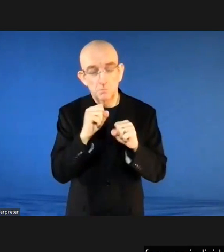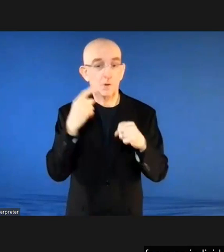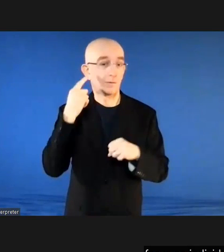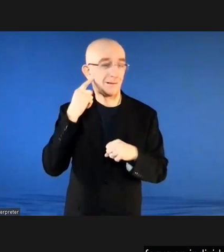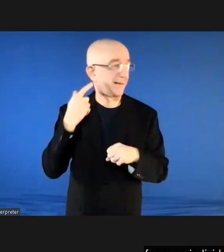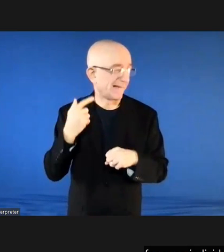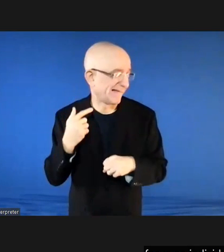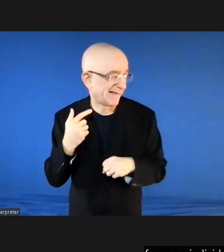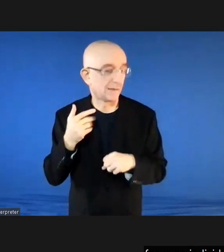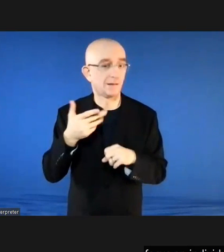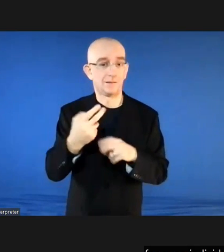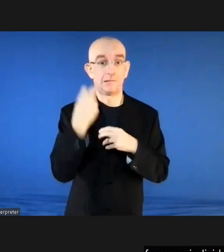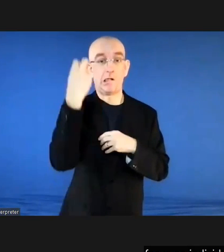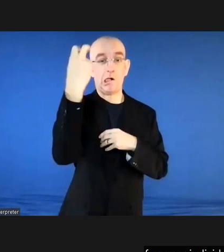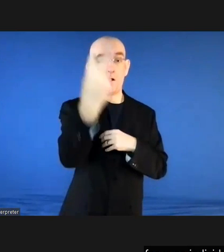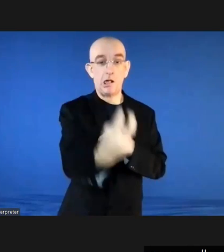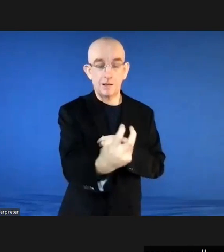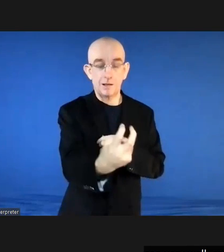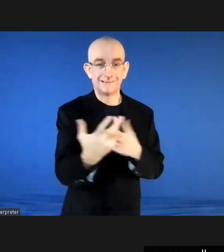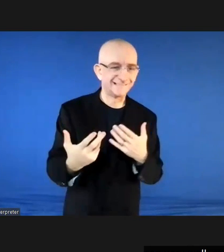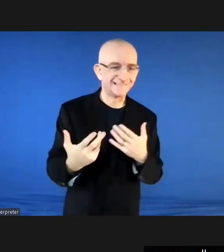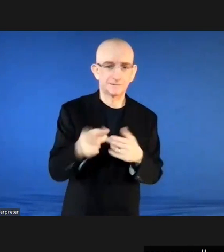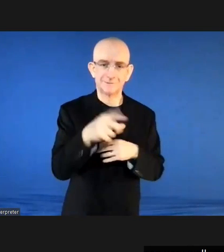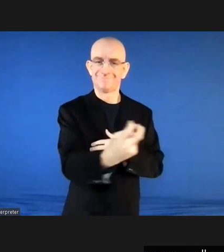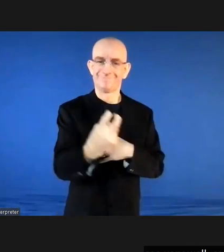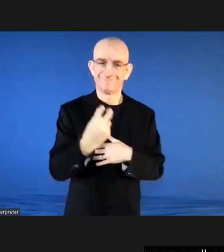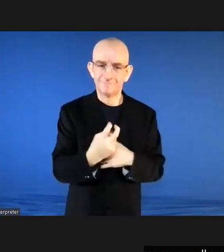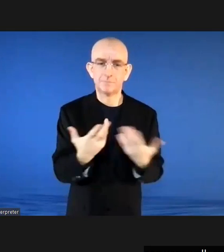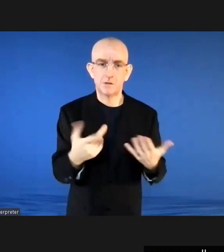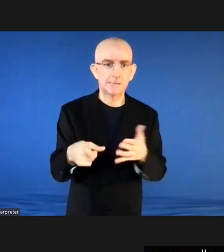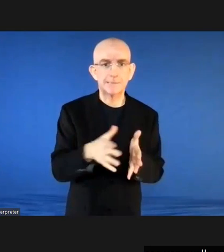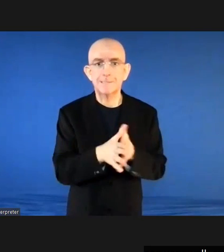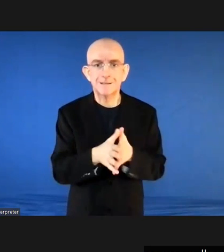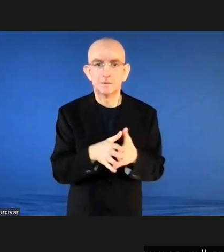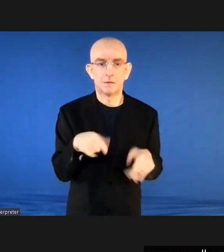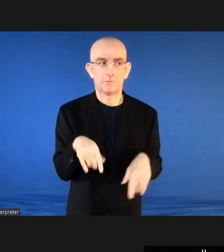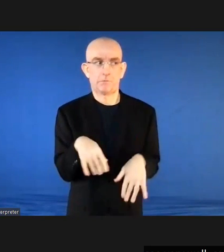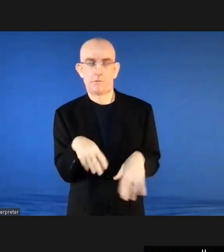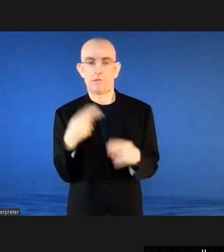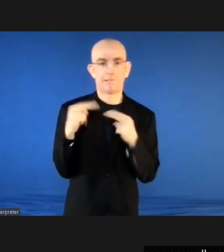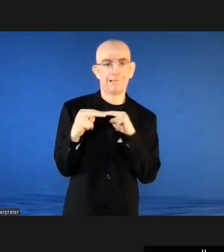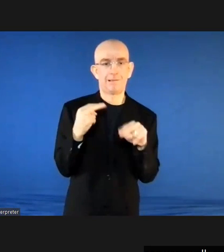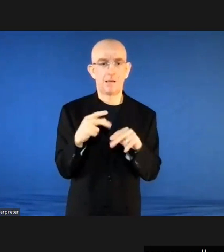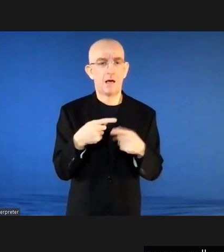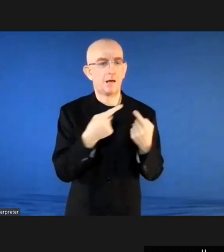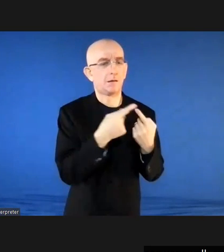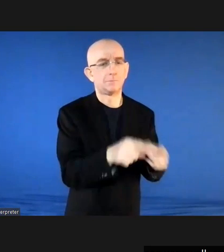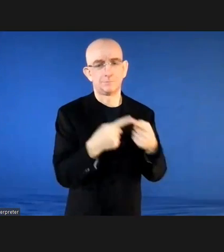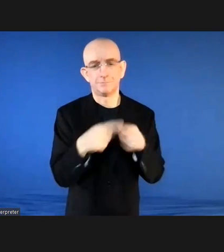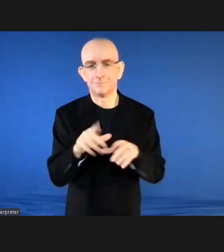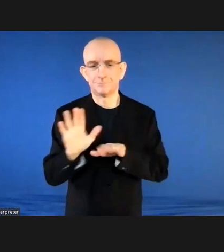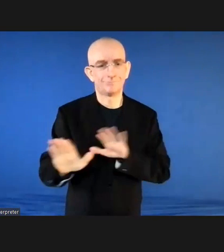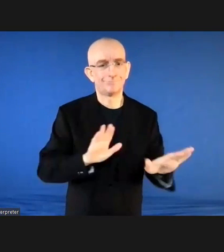who are anxious and those who can't concentrate, all the different needs need to be catered for. So one really big and